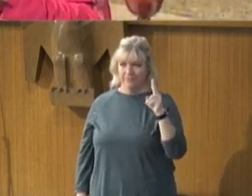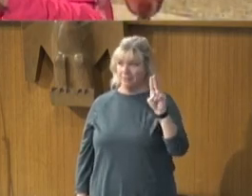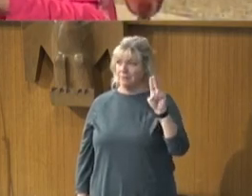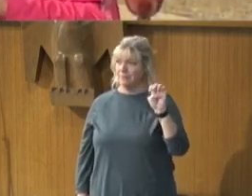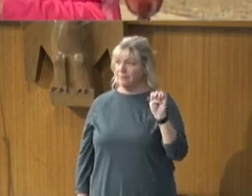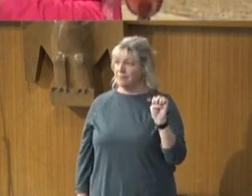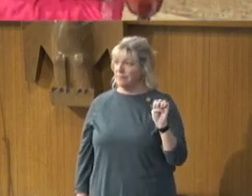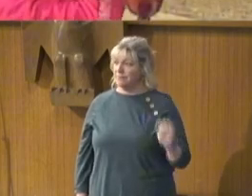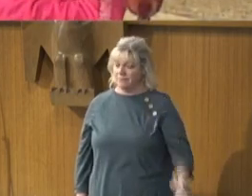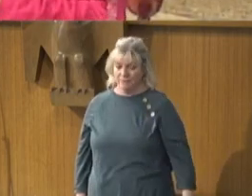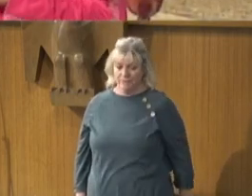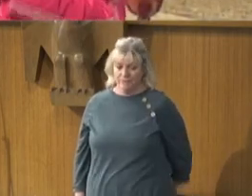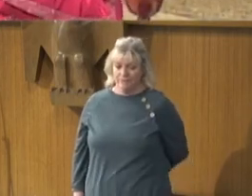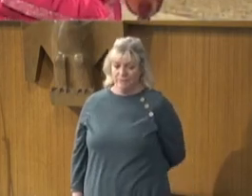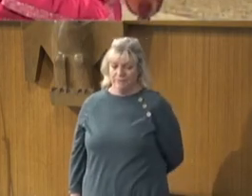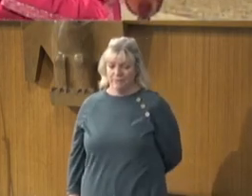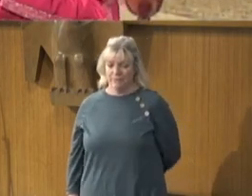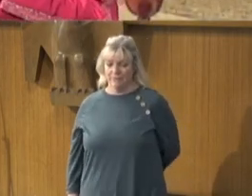Andrew Oldshoe.